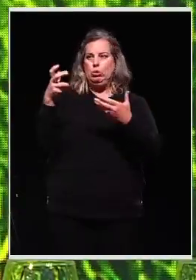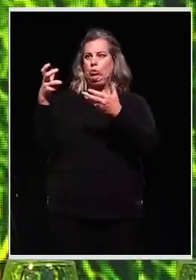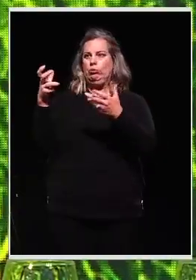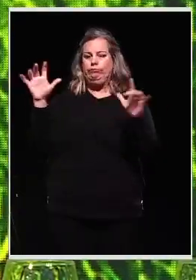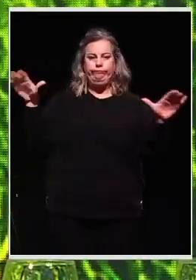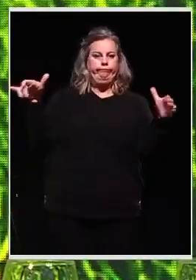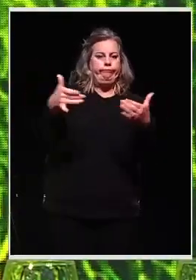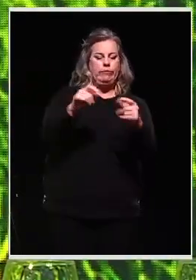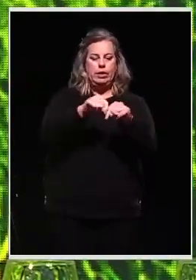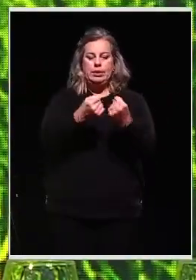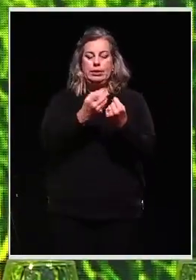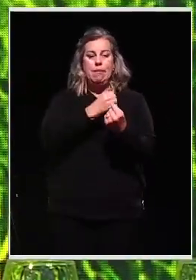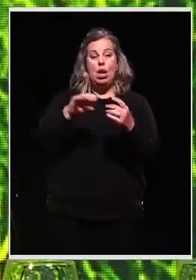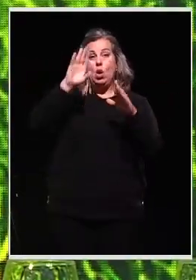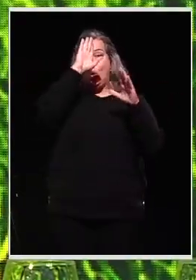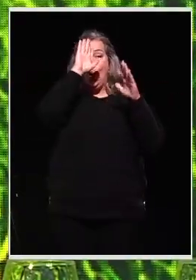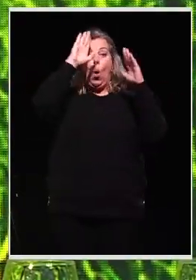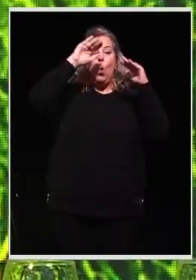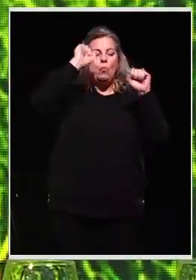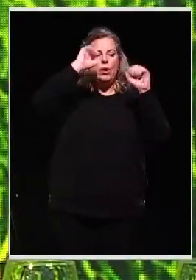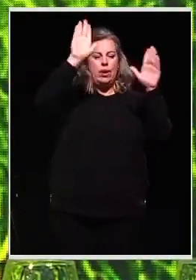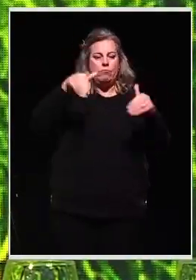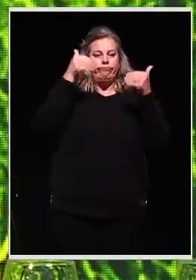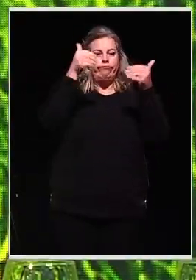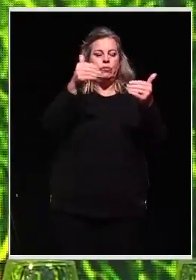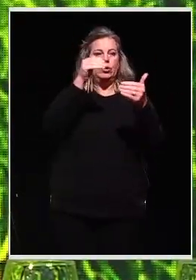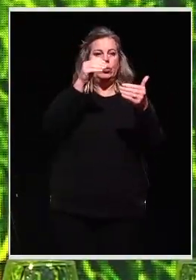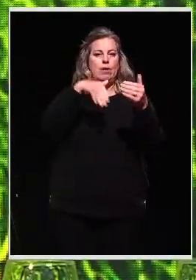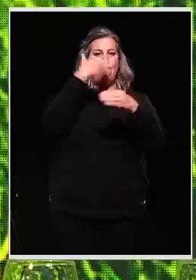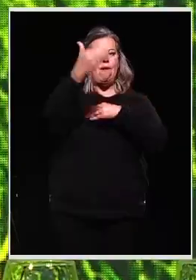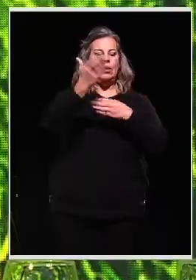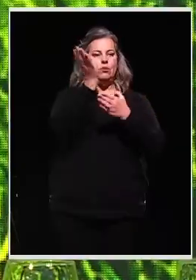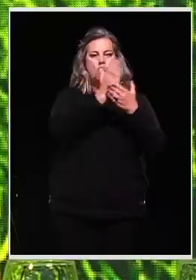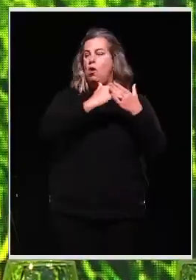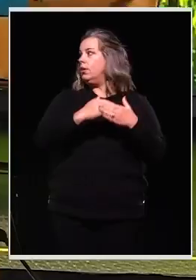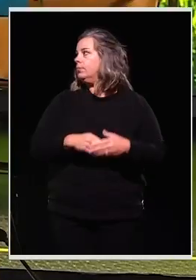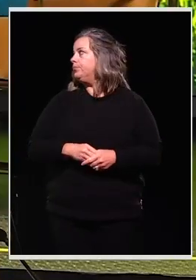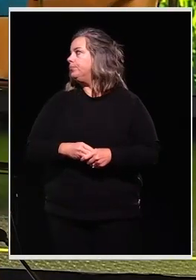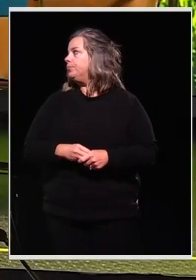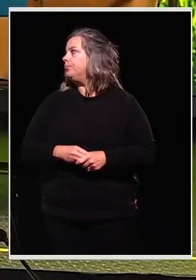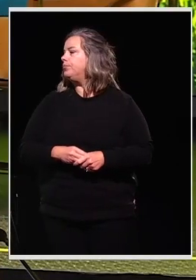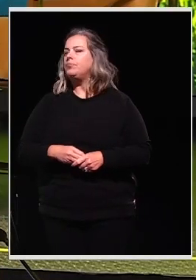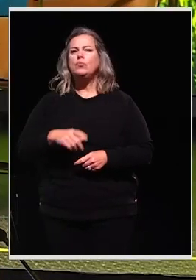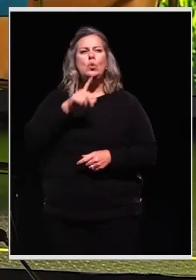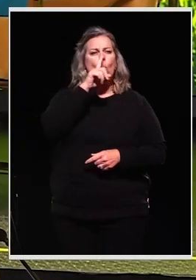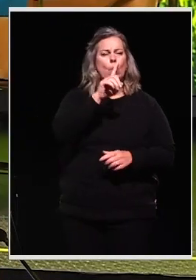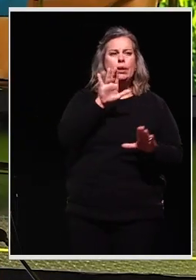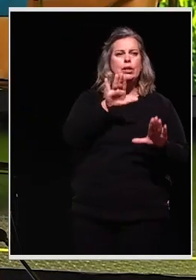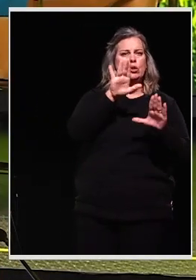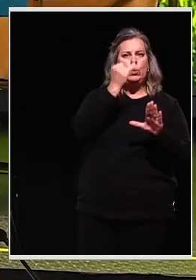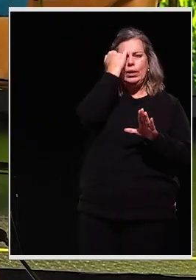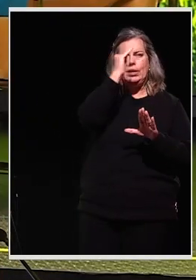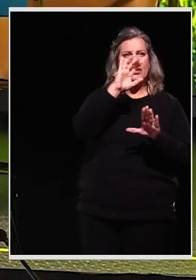really hopeful that we're going to enter the next stage of this NSF Engine sustained dairy project. I think it's so wise to bring all the partners to the